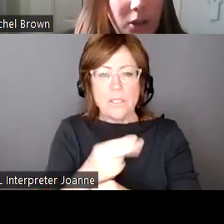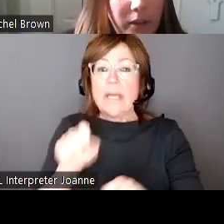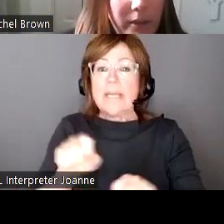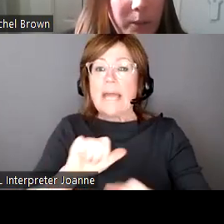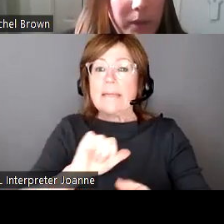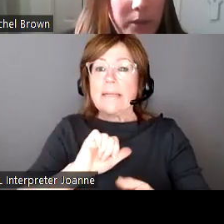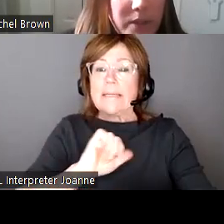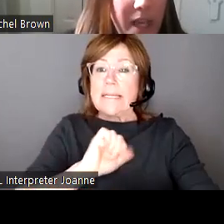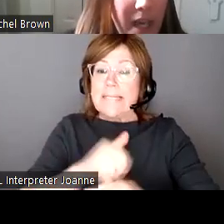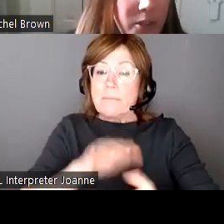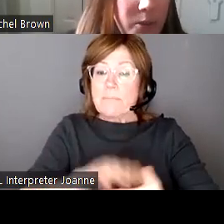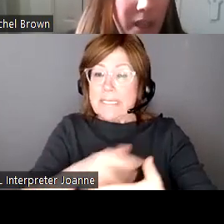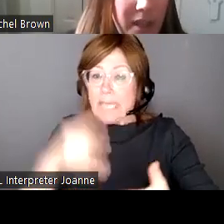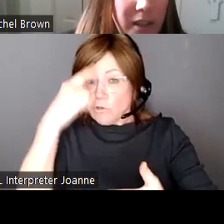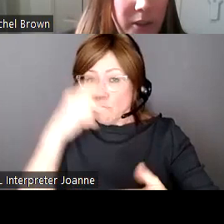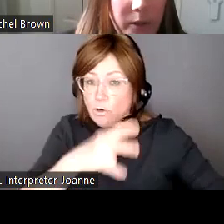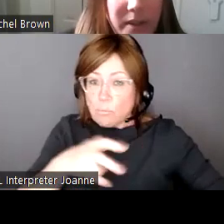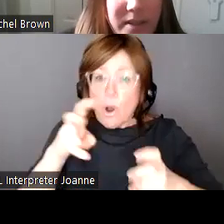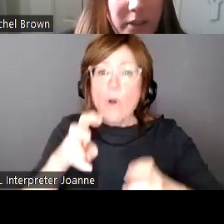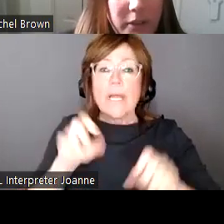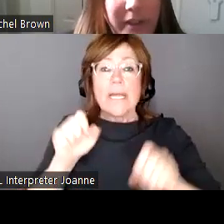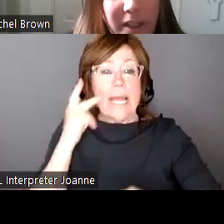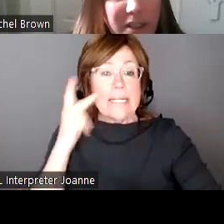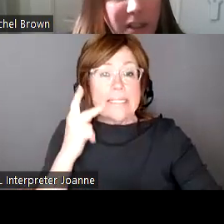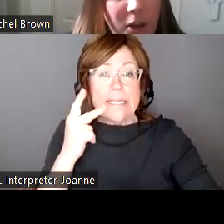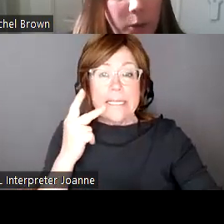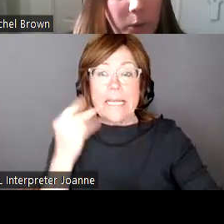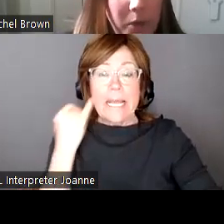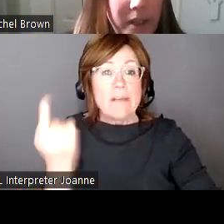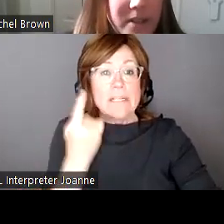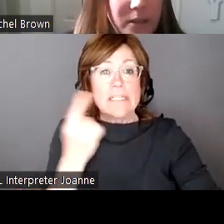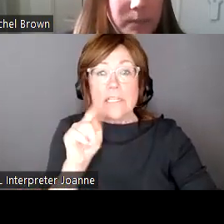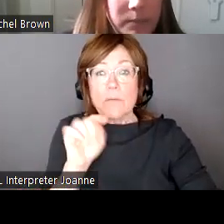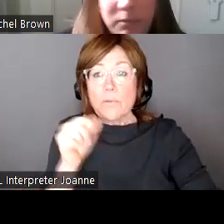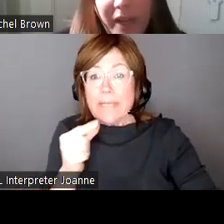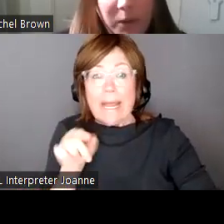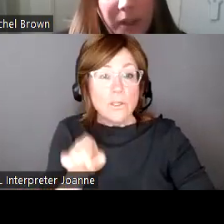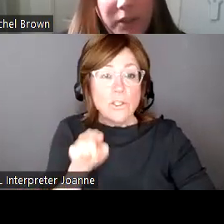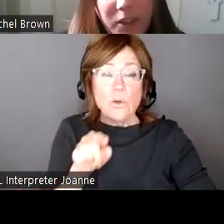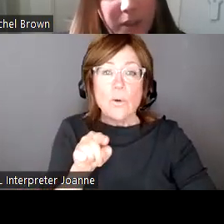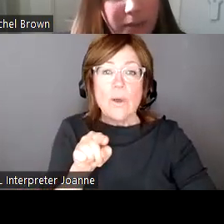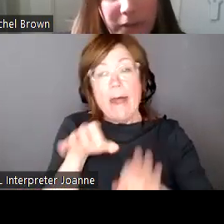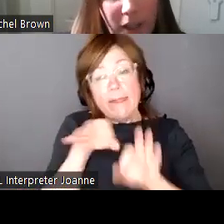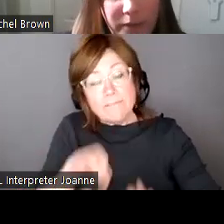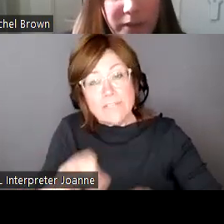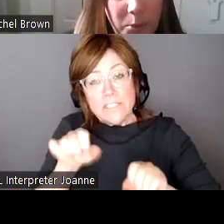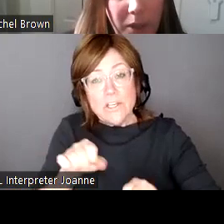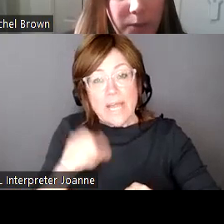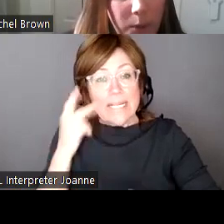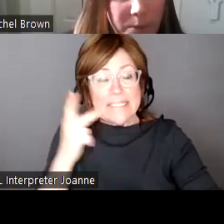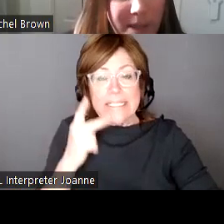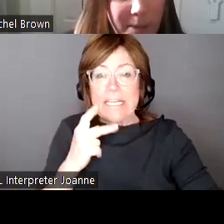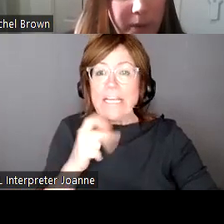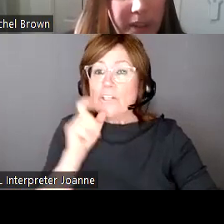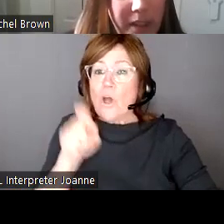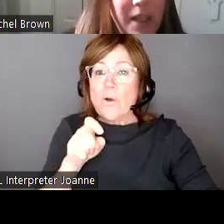see everyone who's tagged you in anything. You can see your feeds and all in one place. So I don't have to go into 5 different